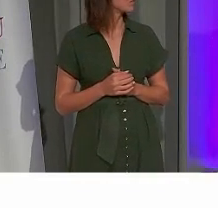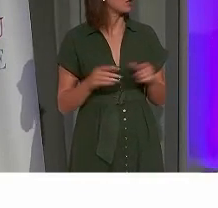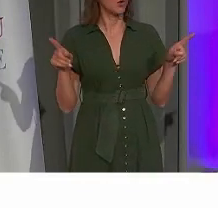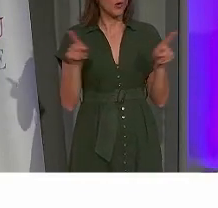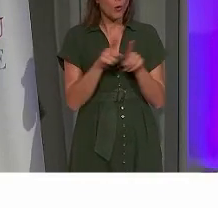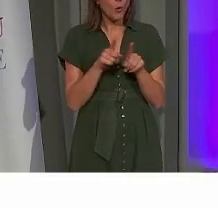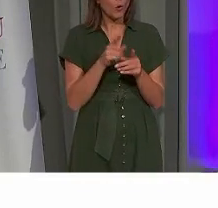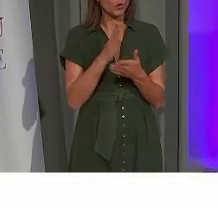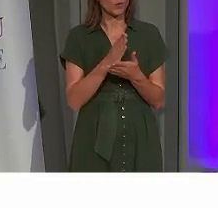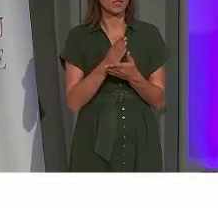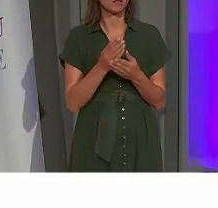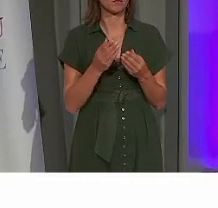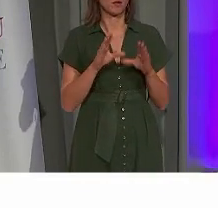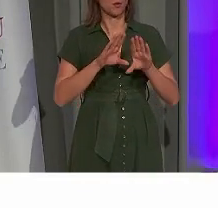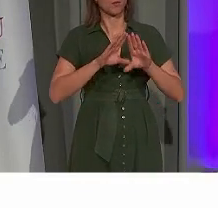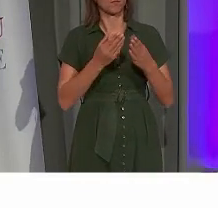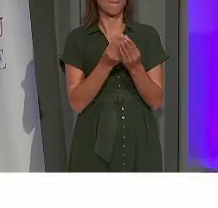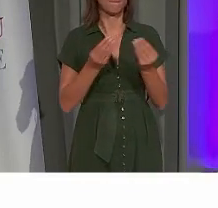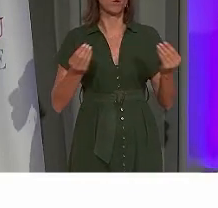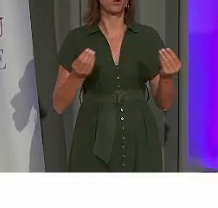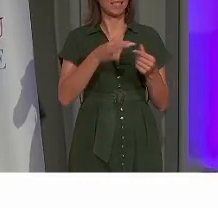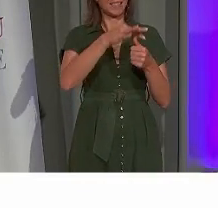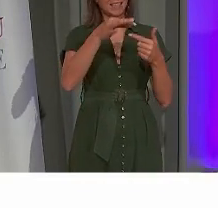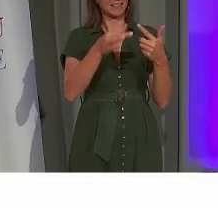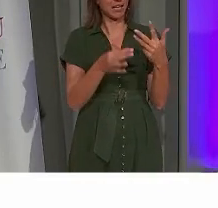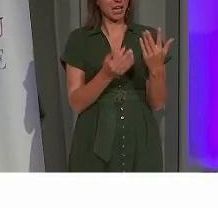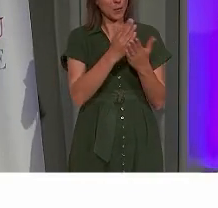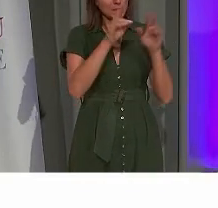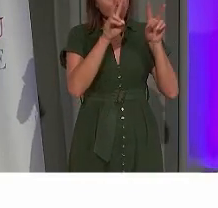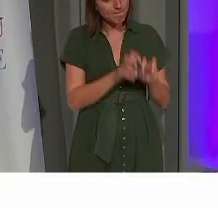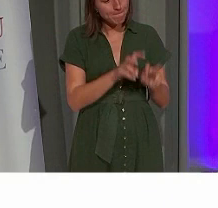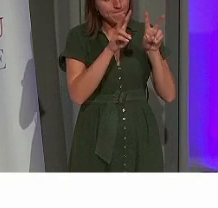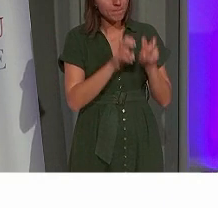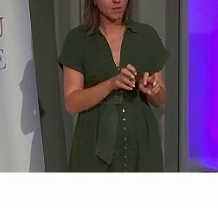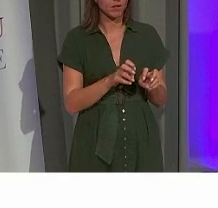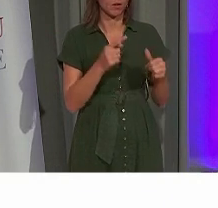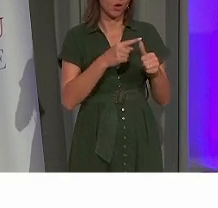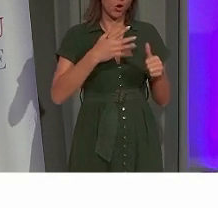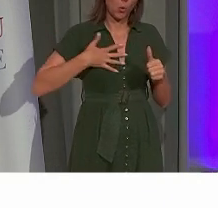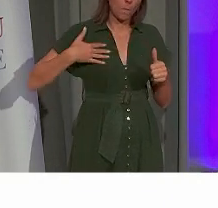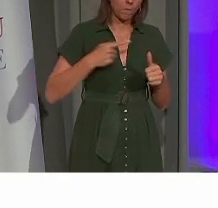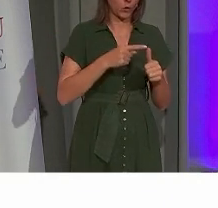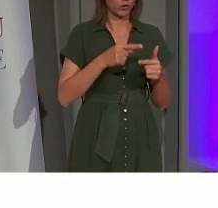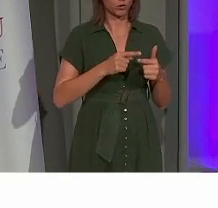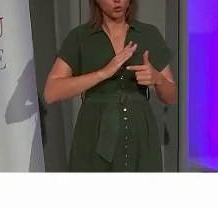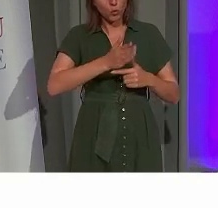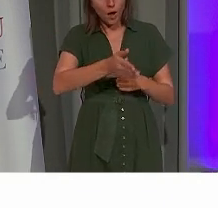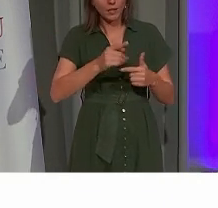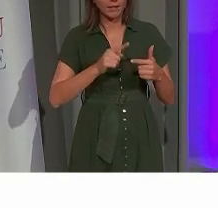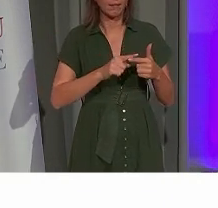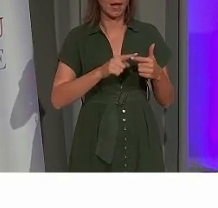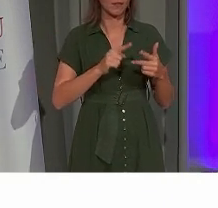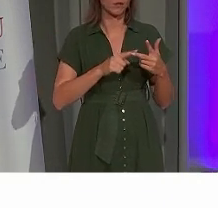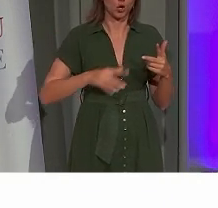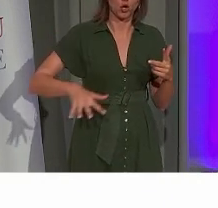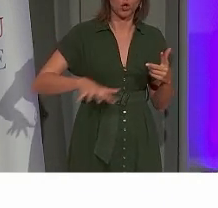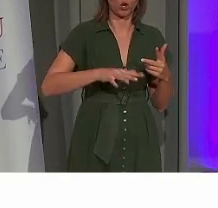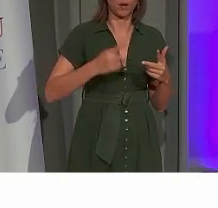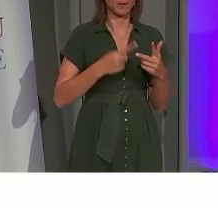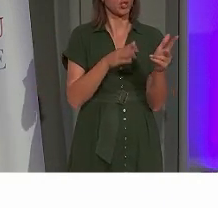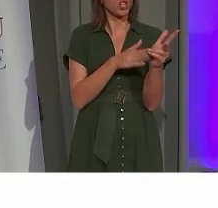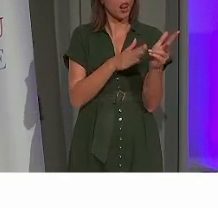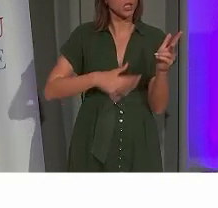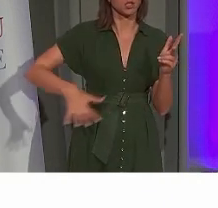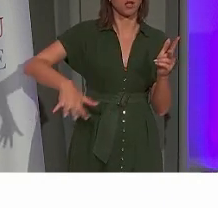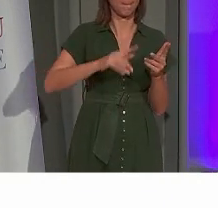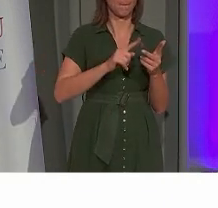So then we looked at it from different angles and criteria. We looked at comfort,